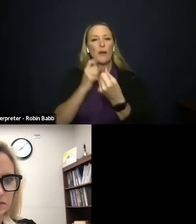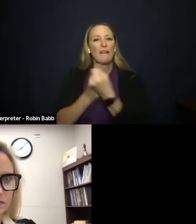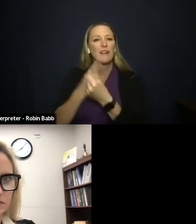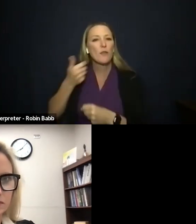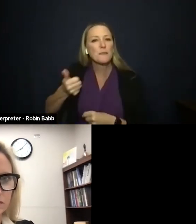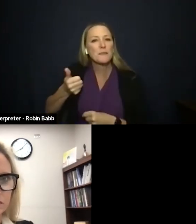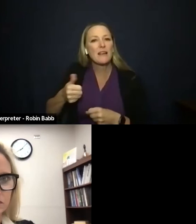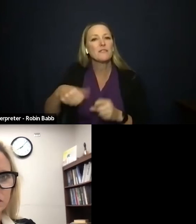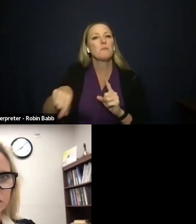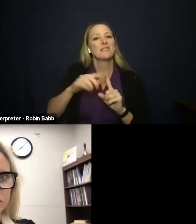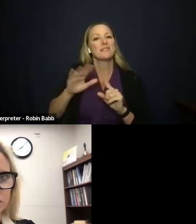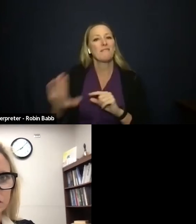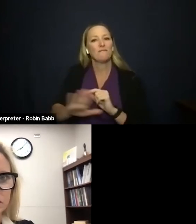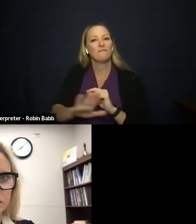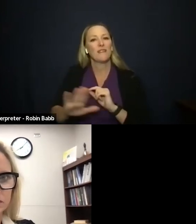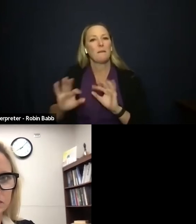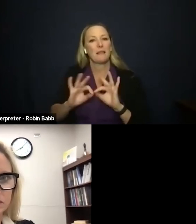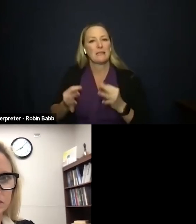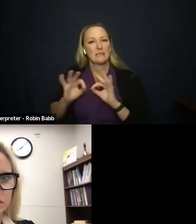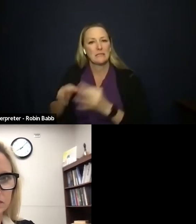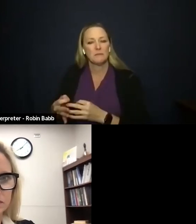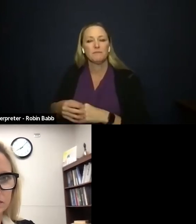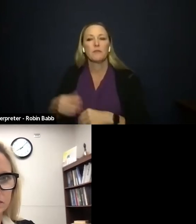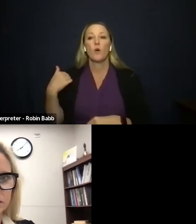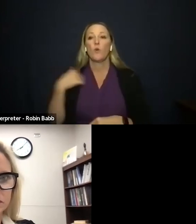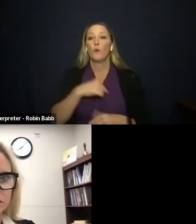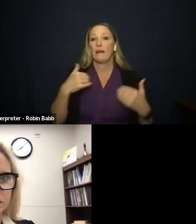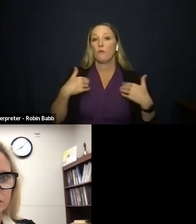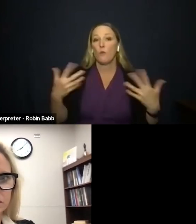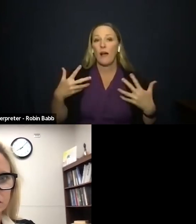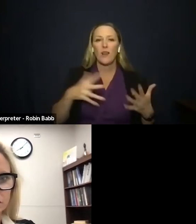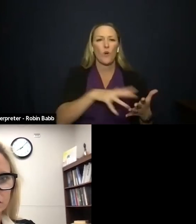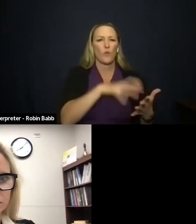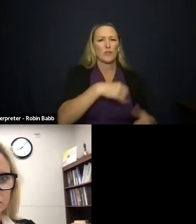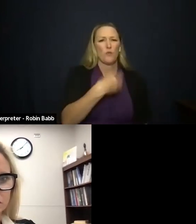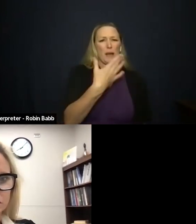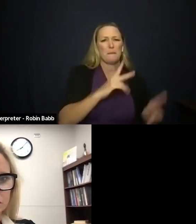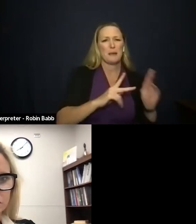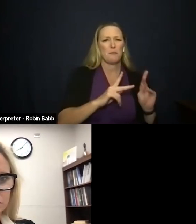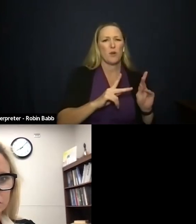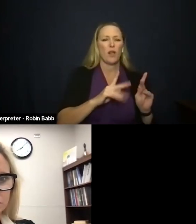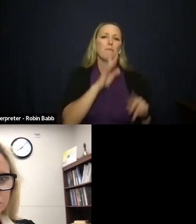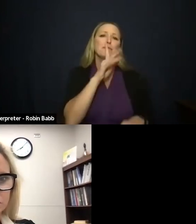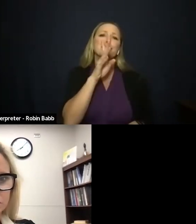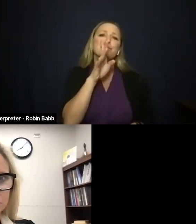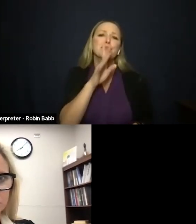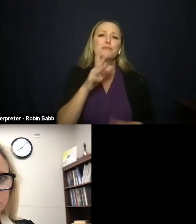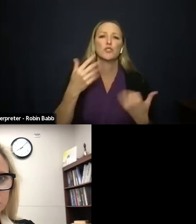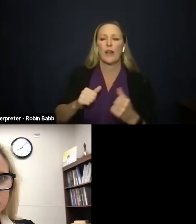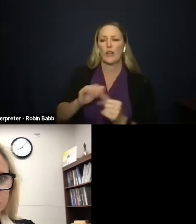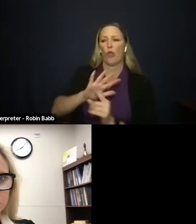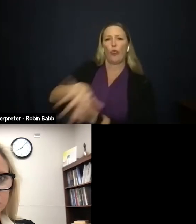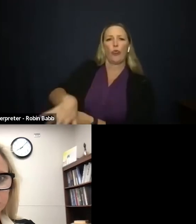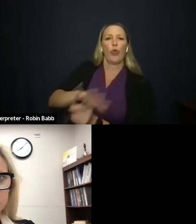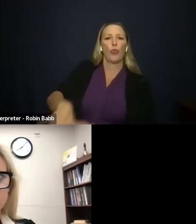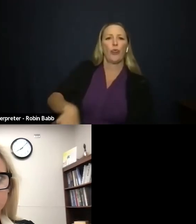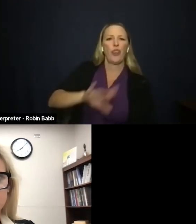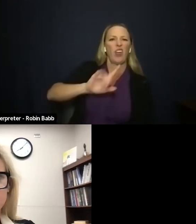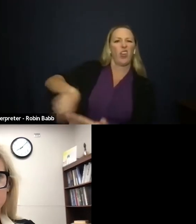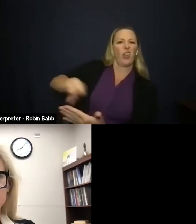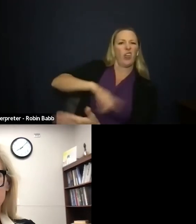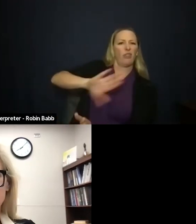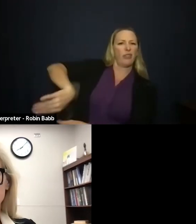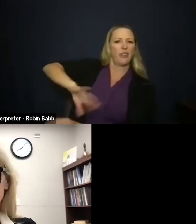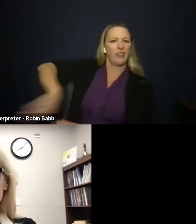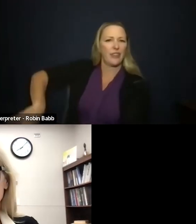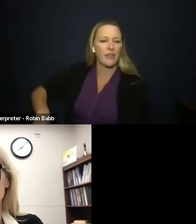families and what we have are affluent white folks speaking out trying to discredit and silence them what you have